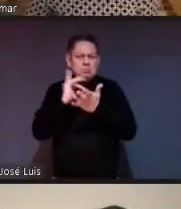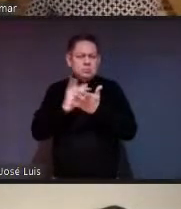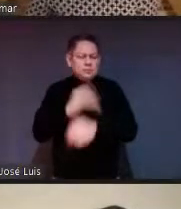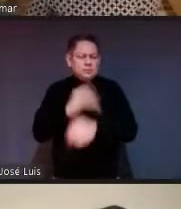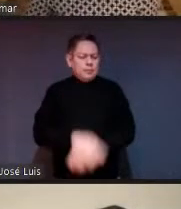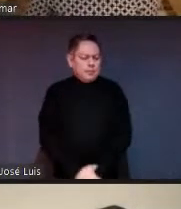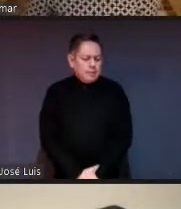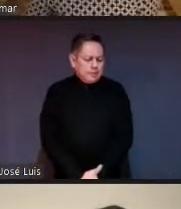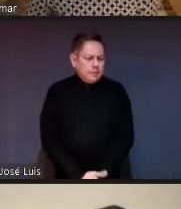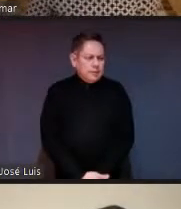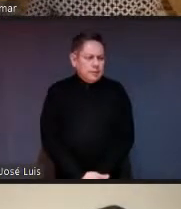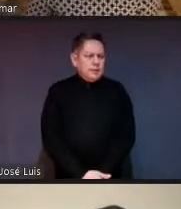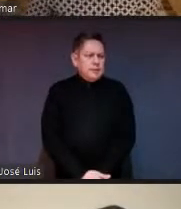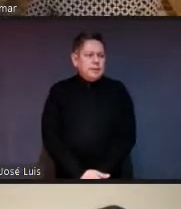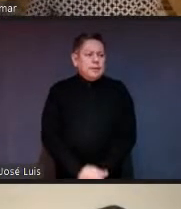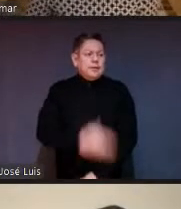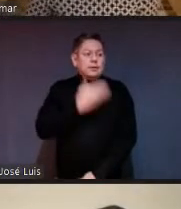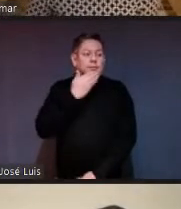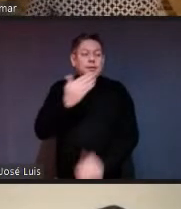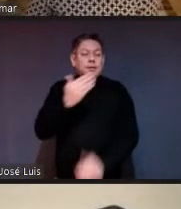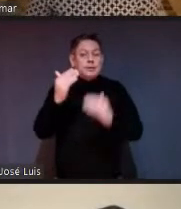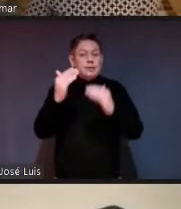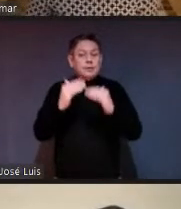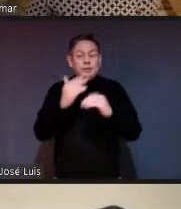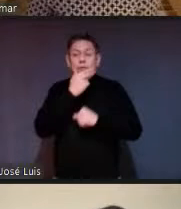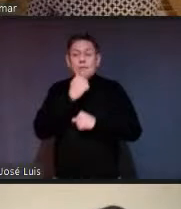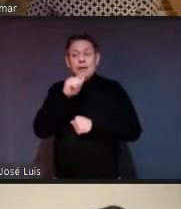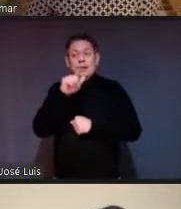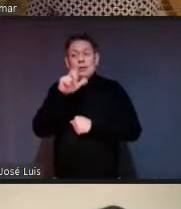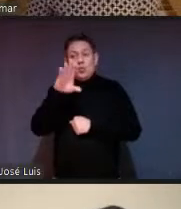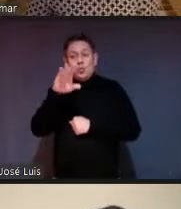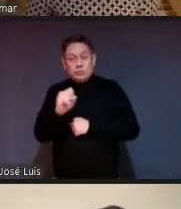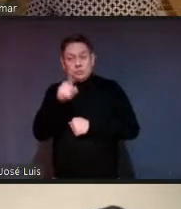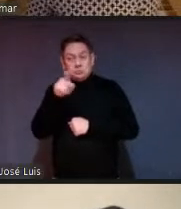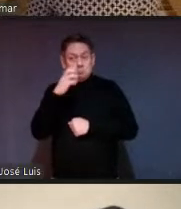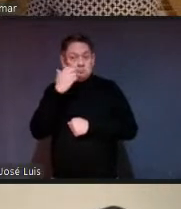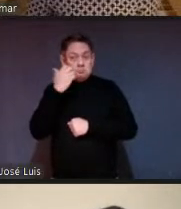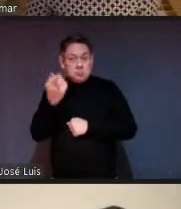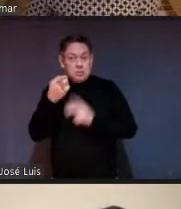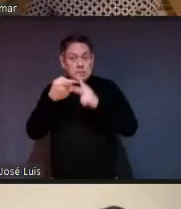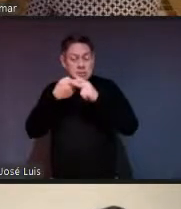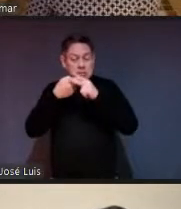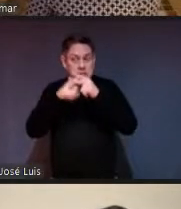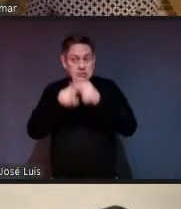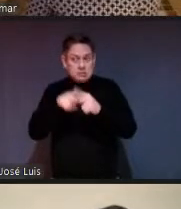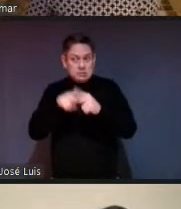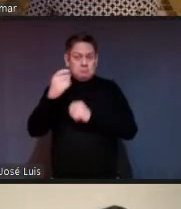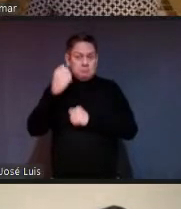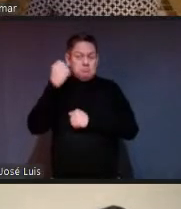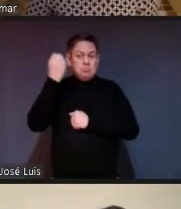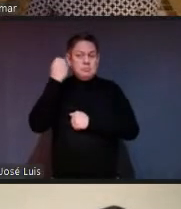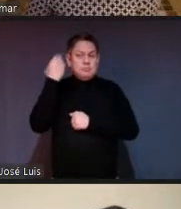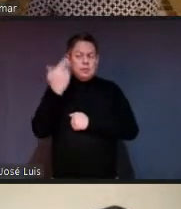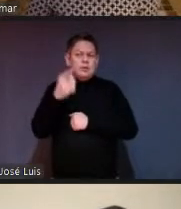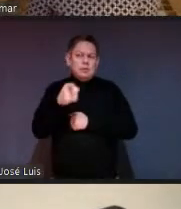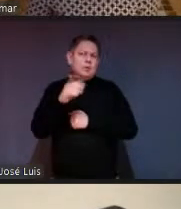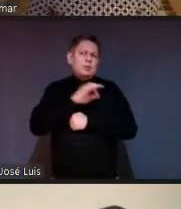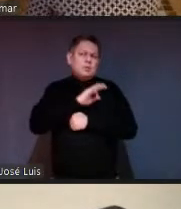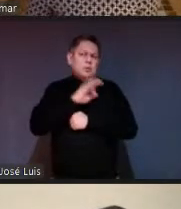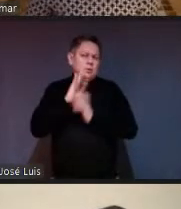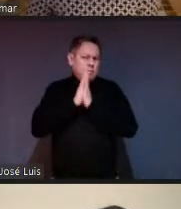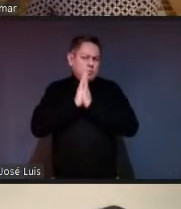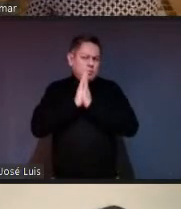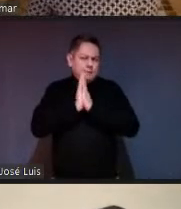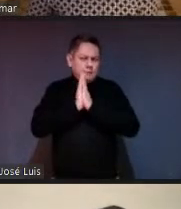for building these communication bridges. Luis Fernando, we can get started with the